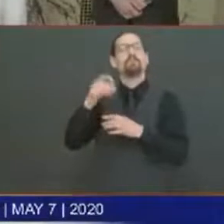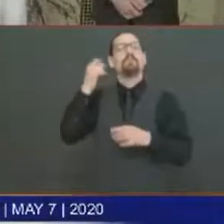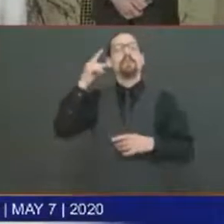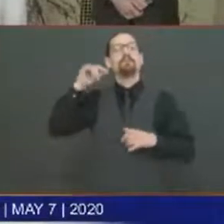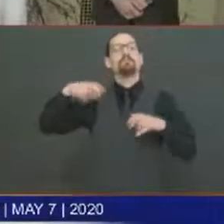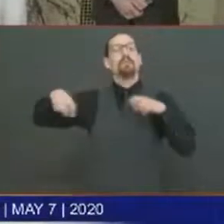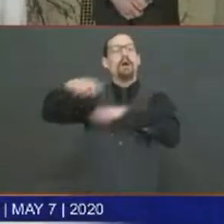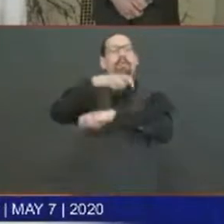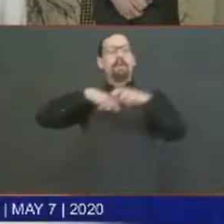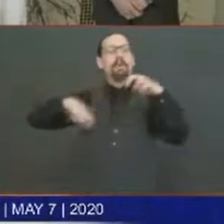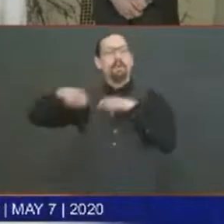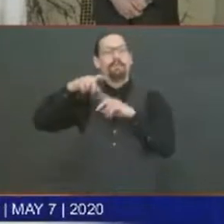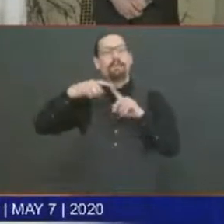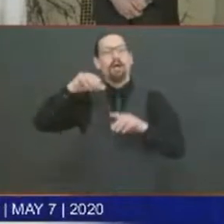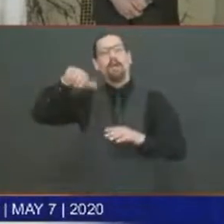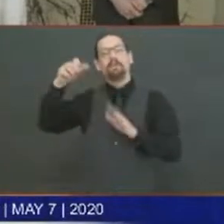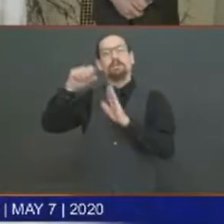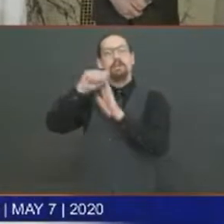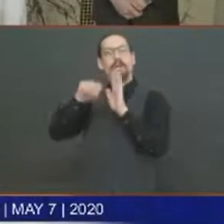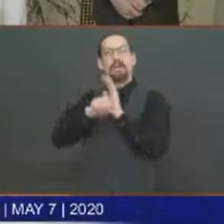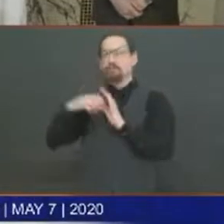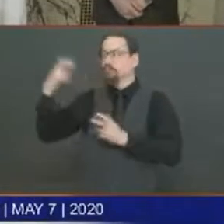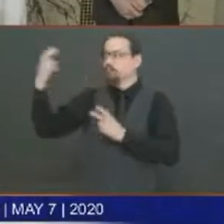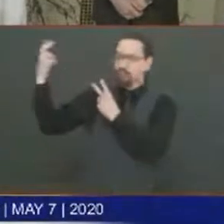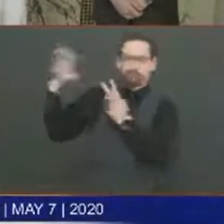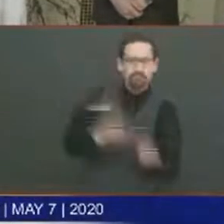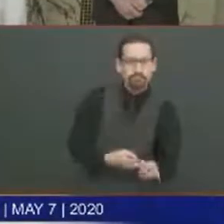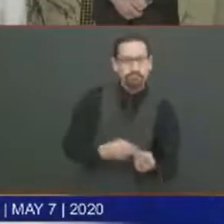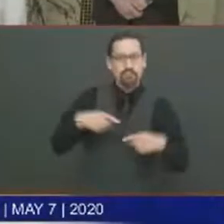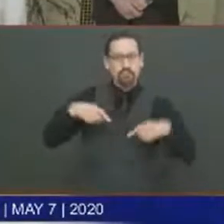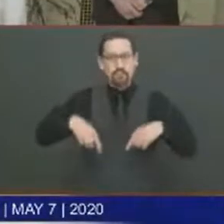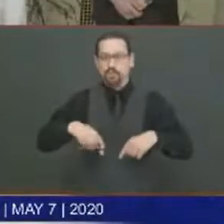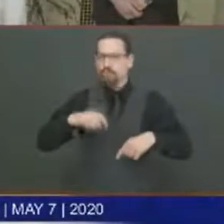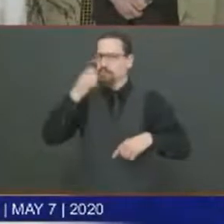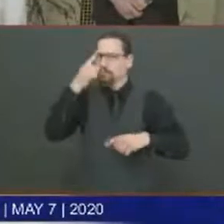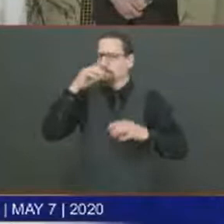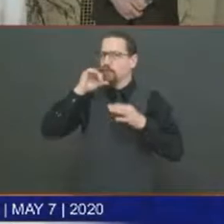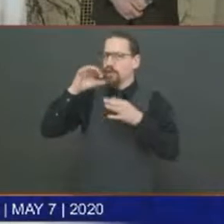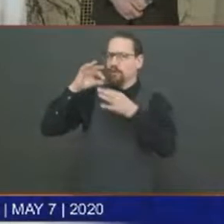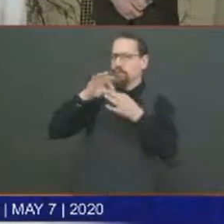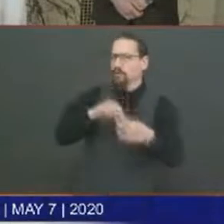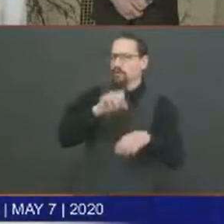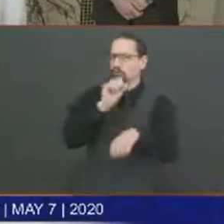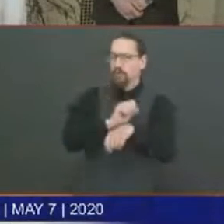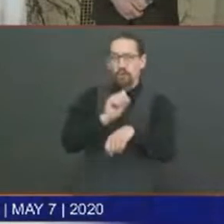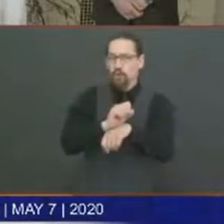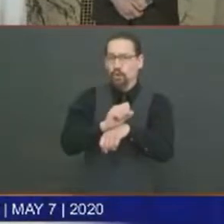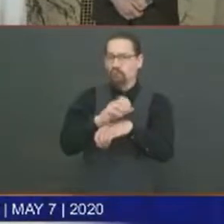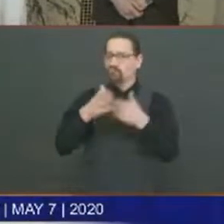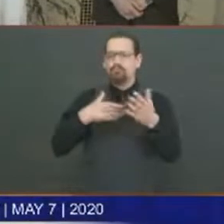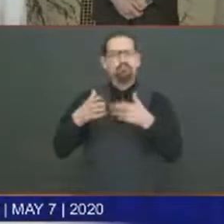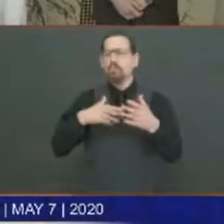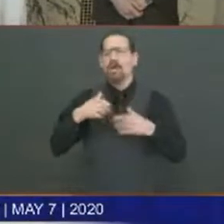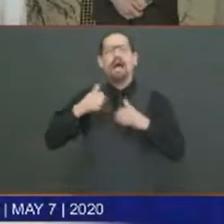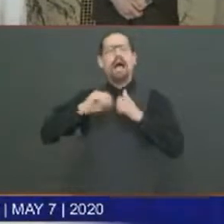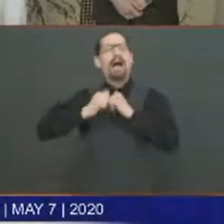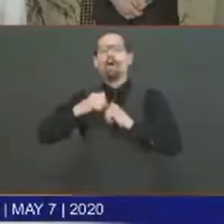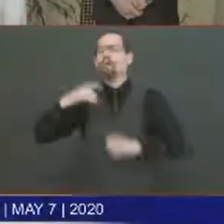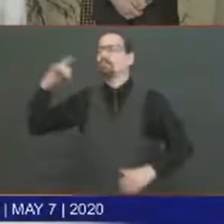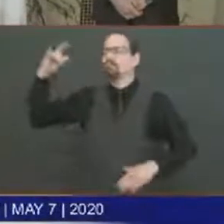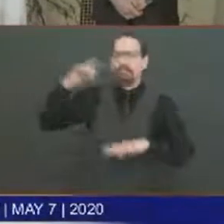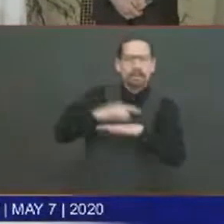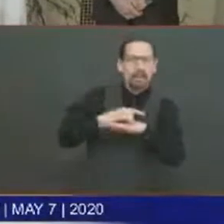state for a non-work related purpose by any mode of transportation must self-quarantine